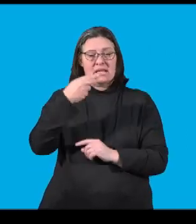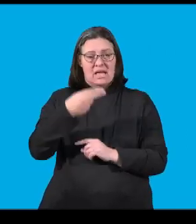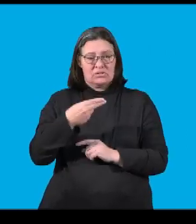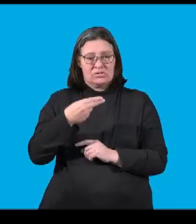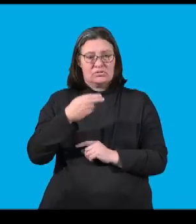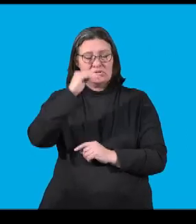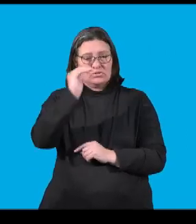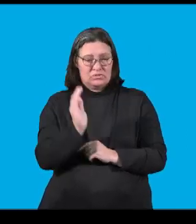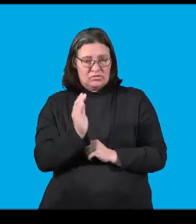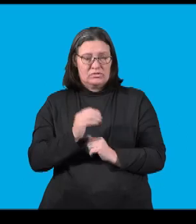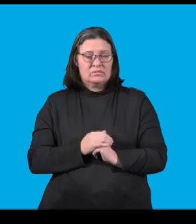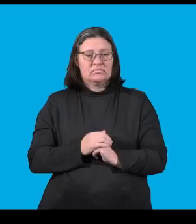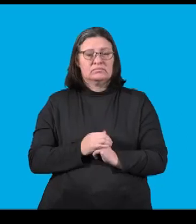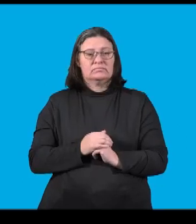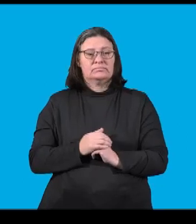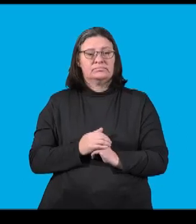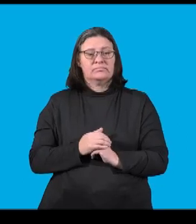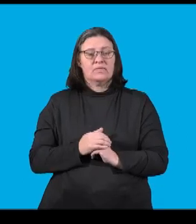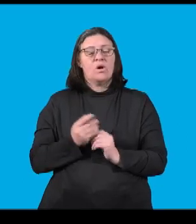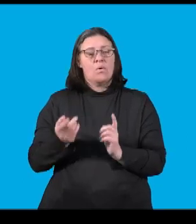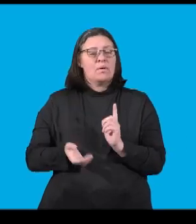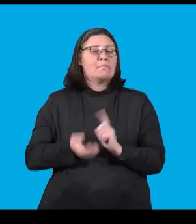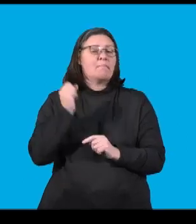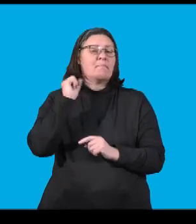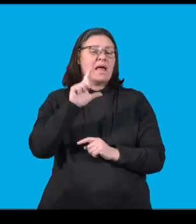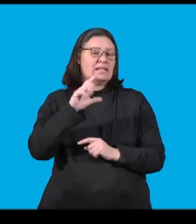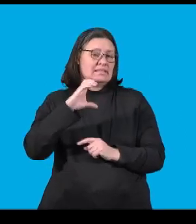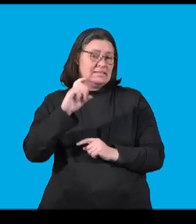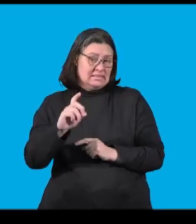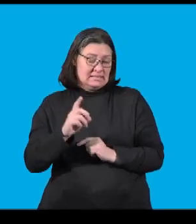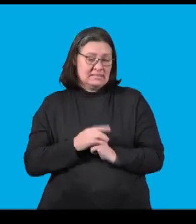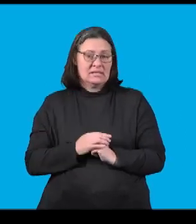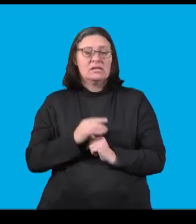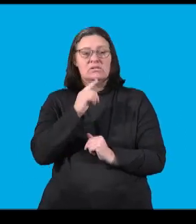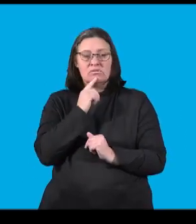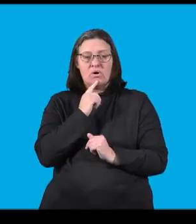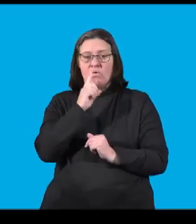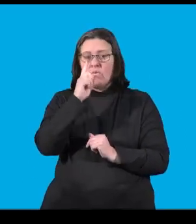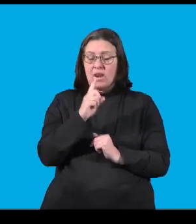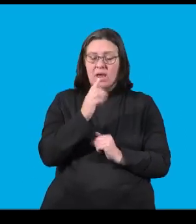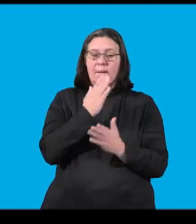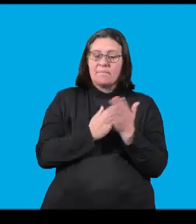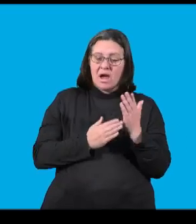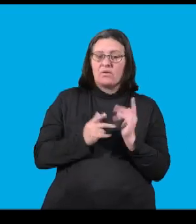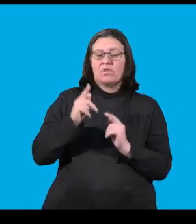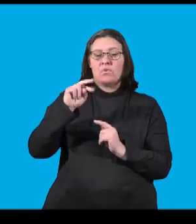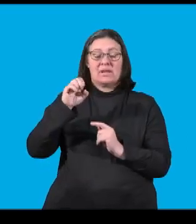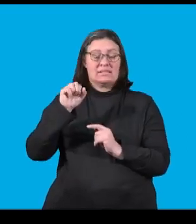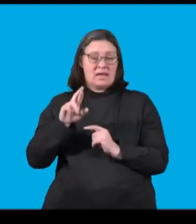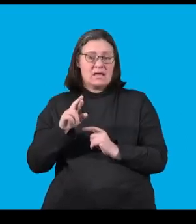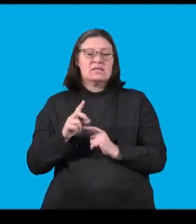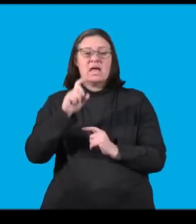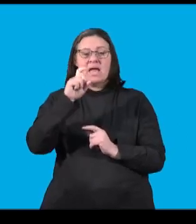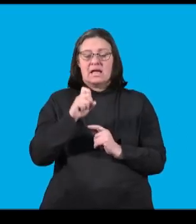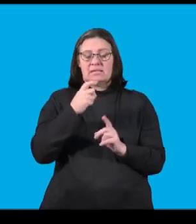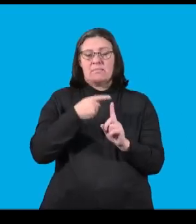I substitute the x plus h in brackets when I find the LCD. I'm timesing the 1 by the part of the denominator it doesn't have, which